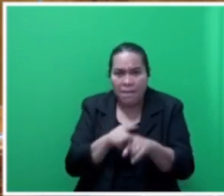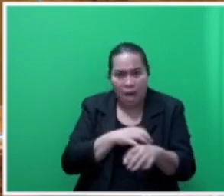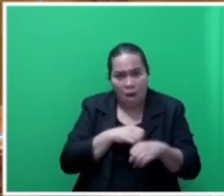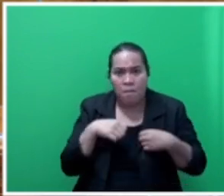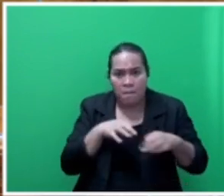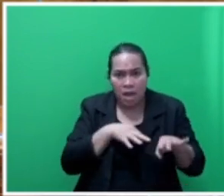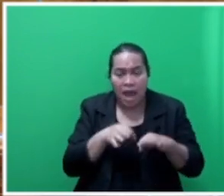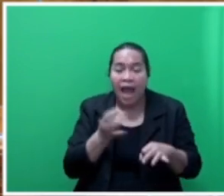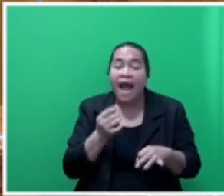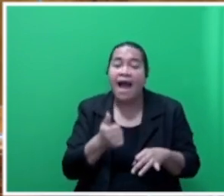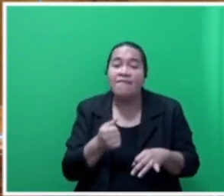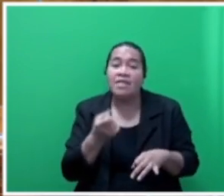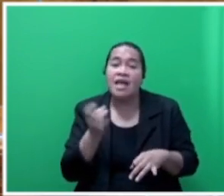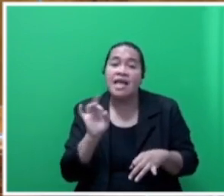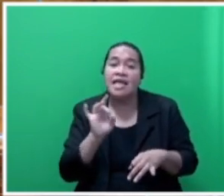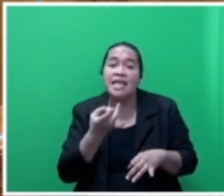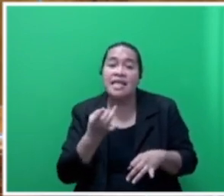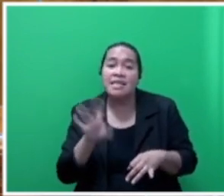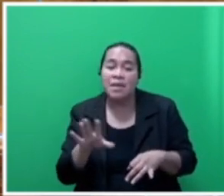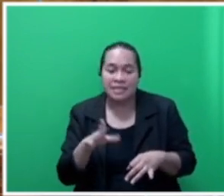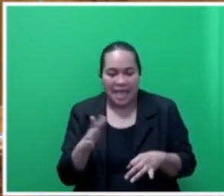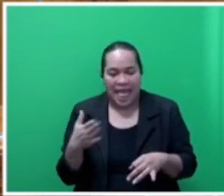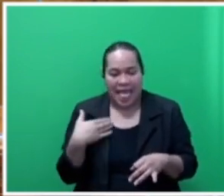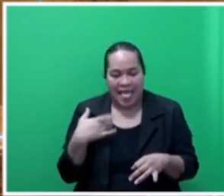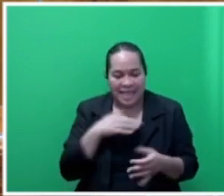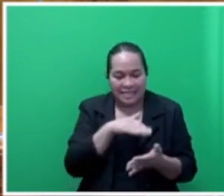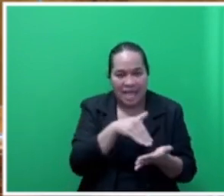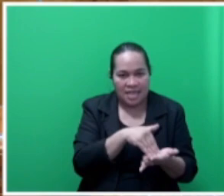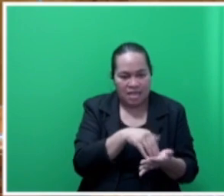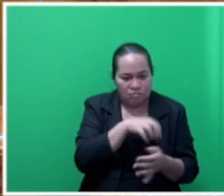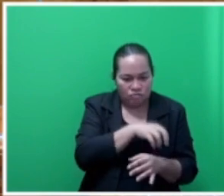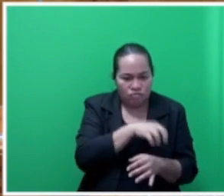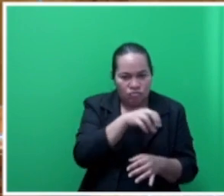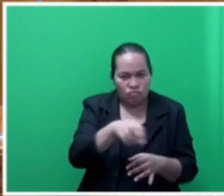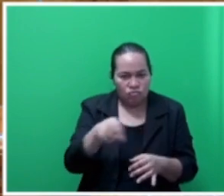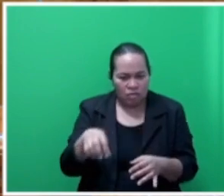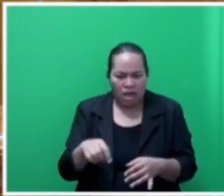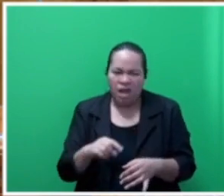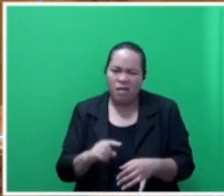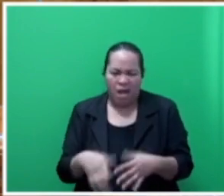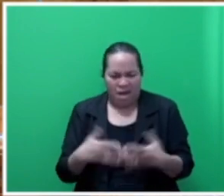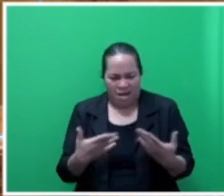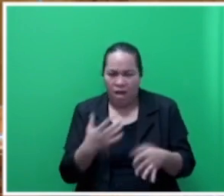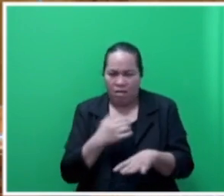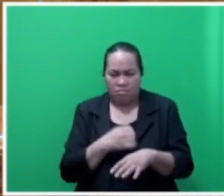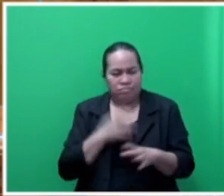after independence? The health centers, but these health centers are very much neglected now.